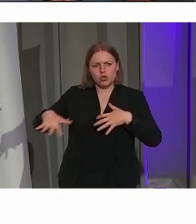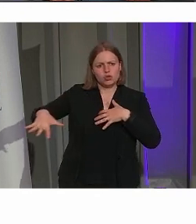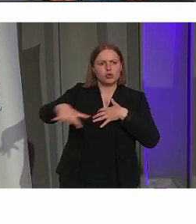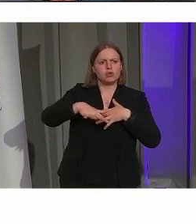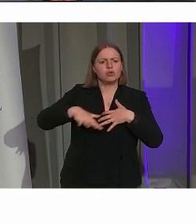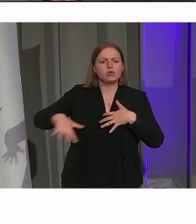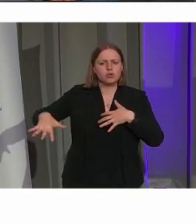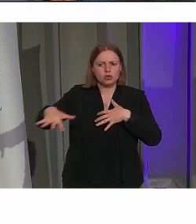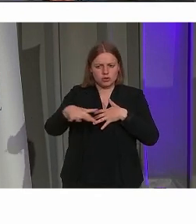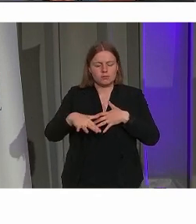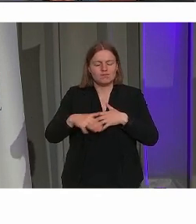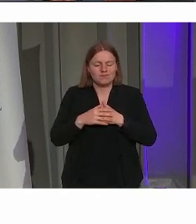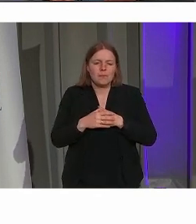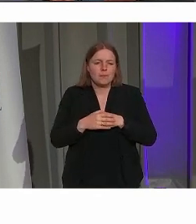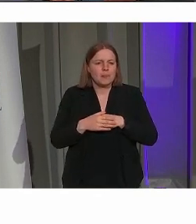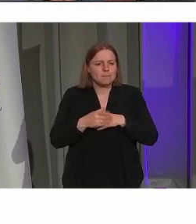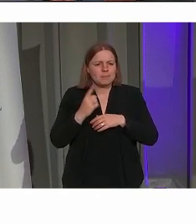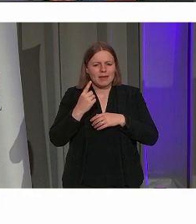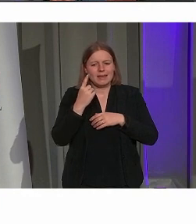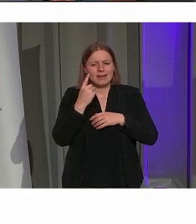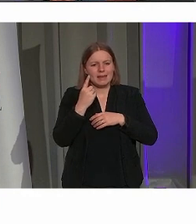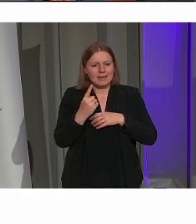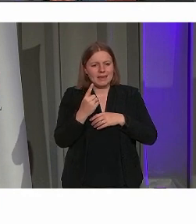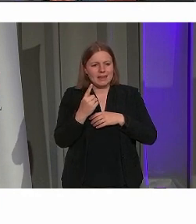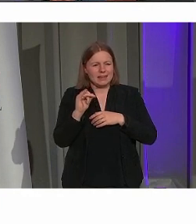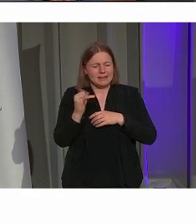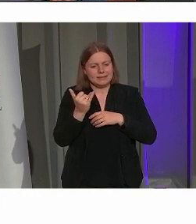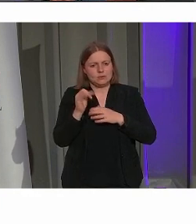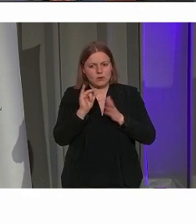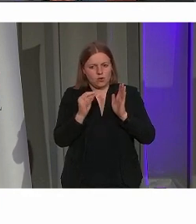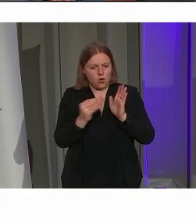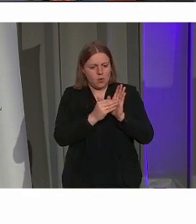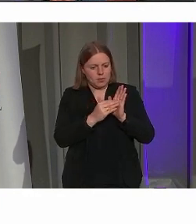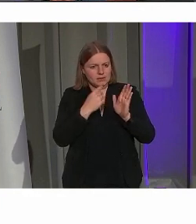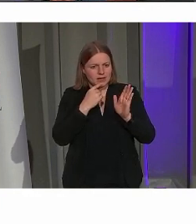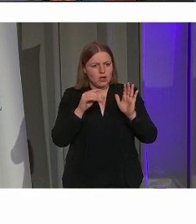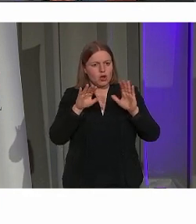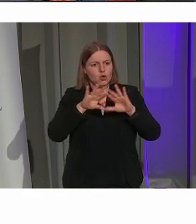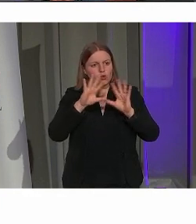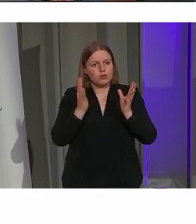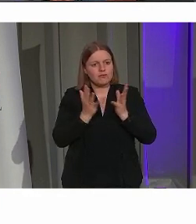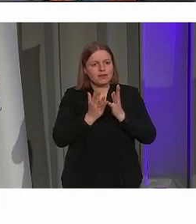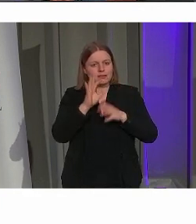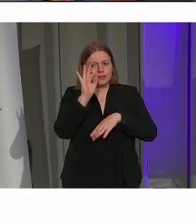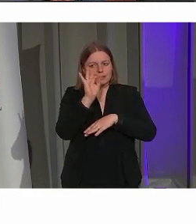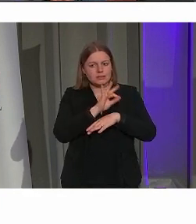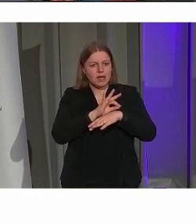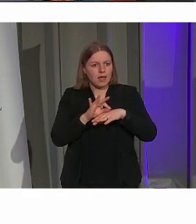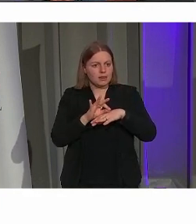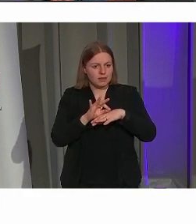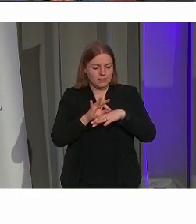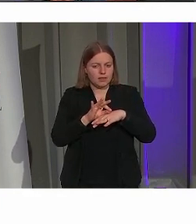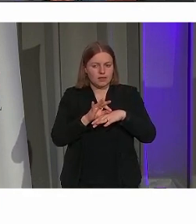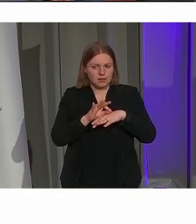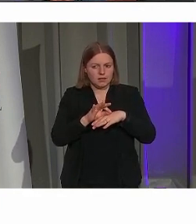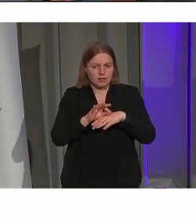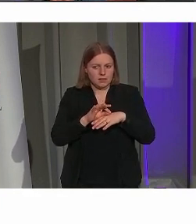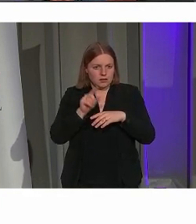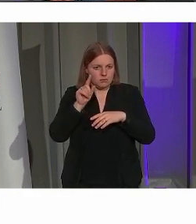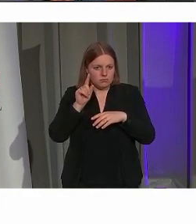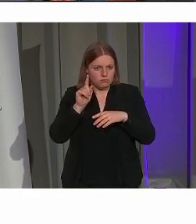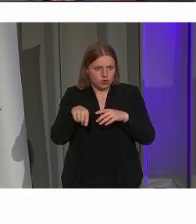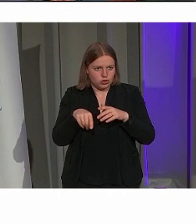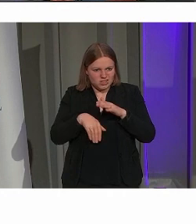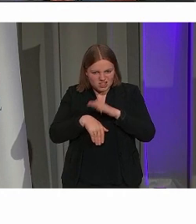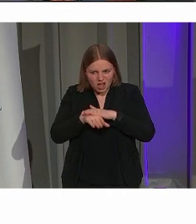station surroundings this afternoon, so very specific, but one of the things that we had in this point